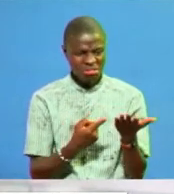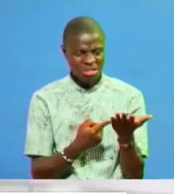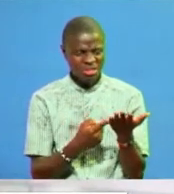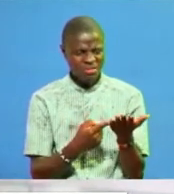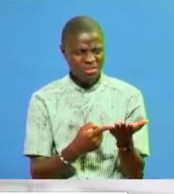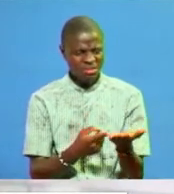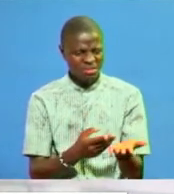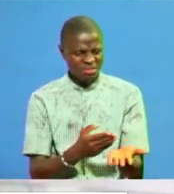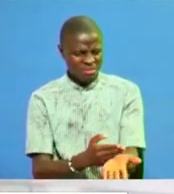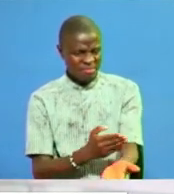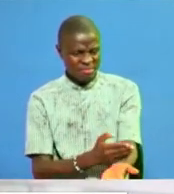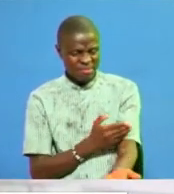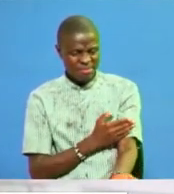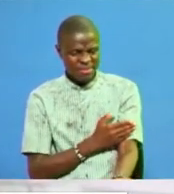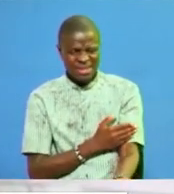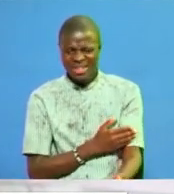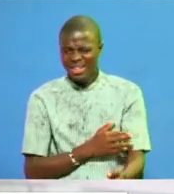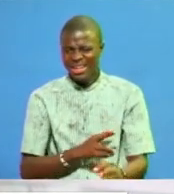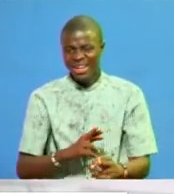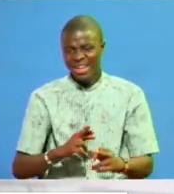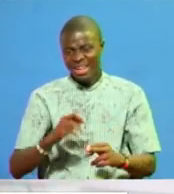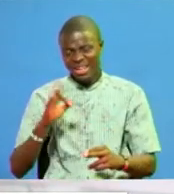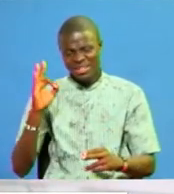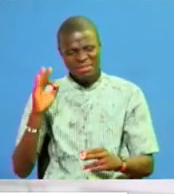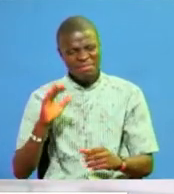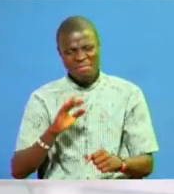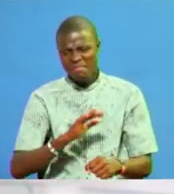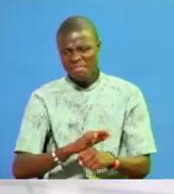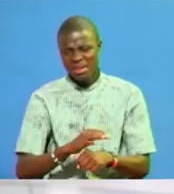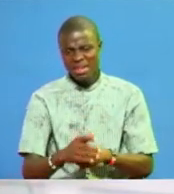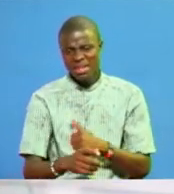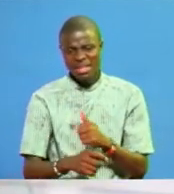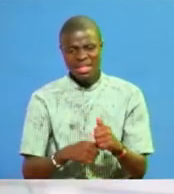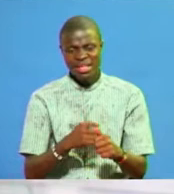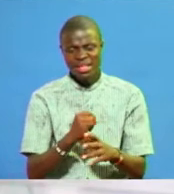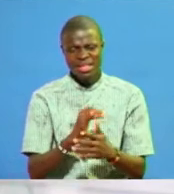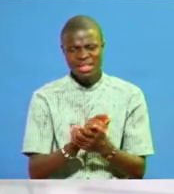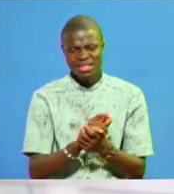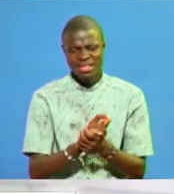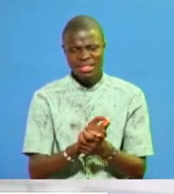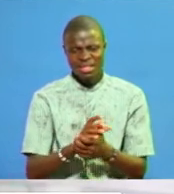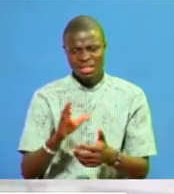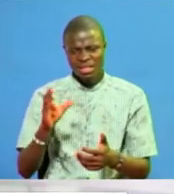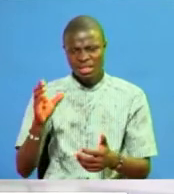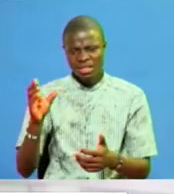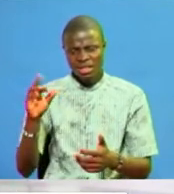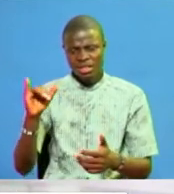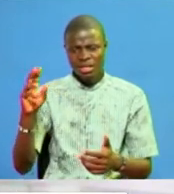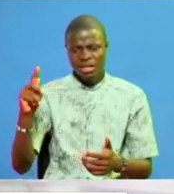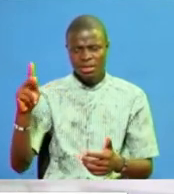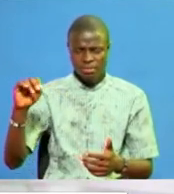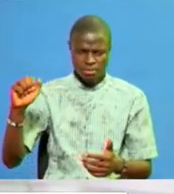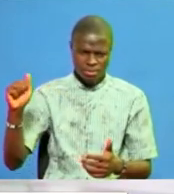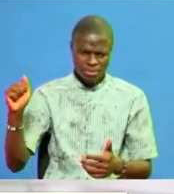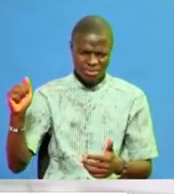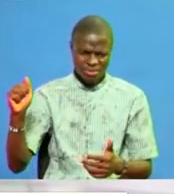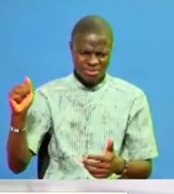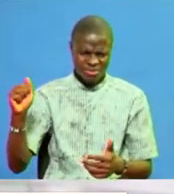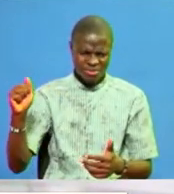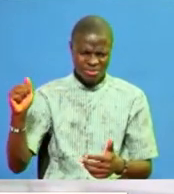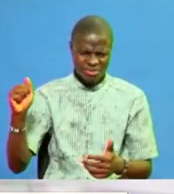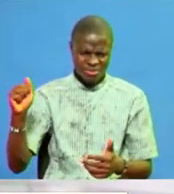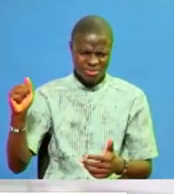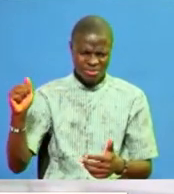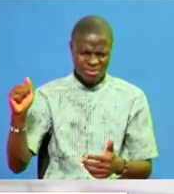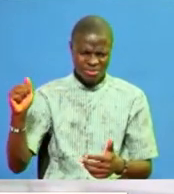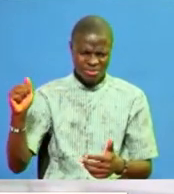digital era has seen the rise of many things we couldn't imagine. Cryptocurrencies, which are digital or virtual currencies, are now a